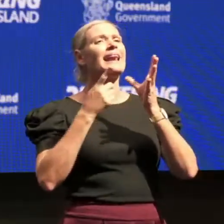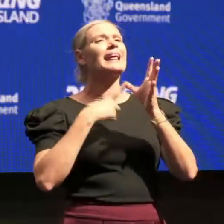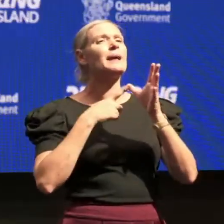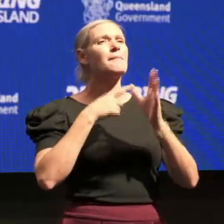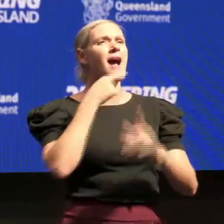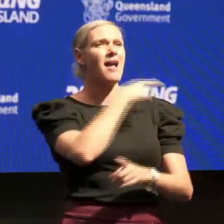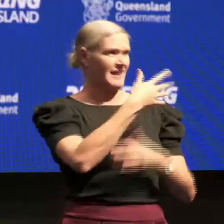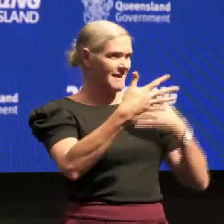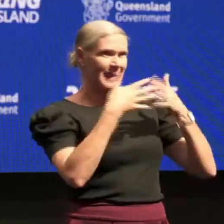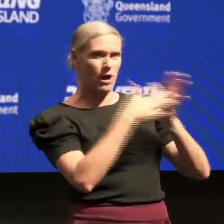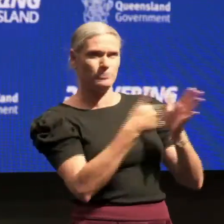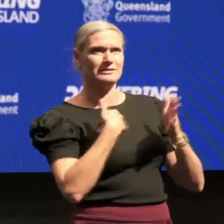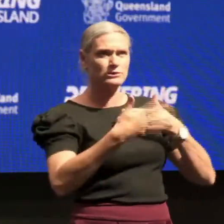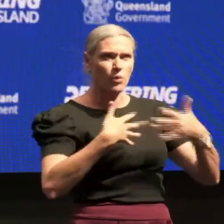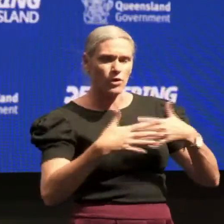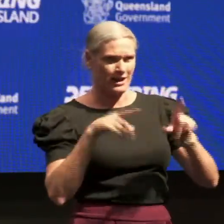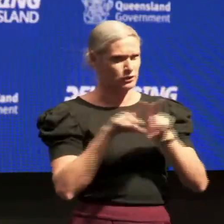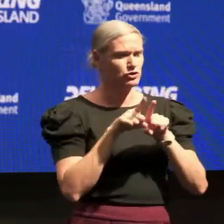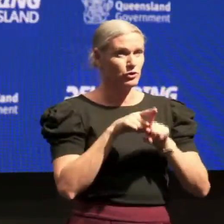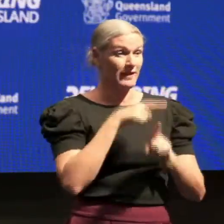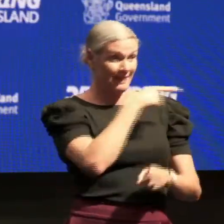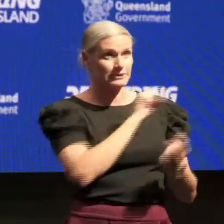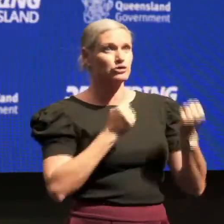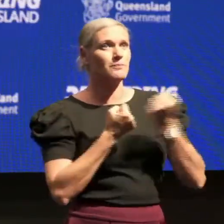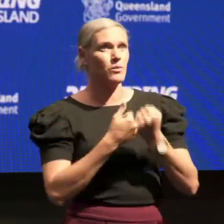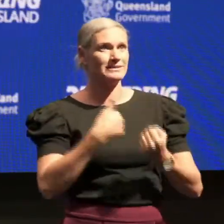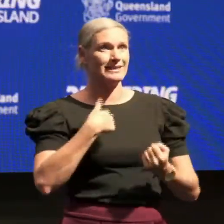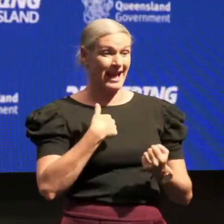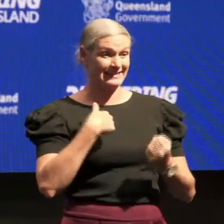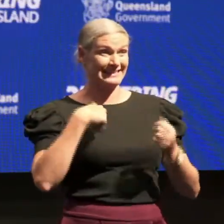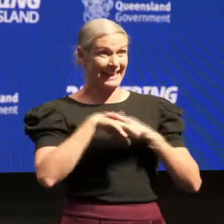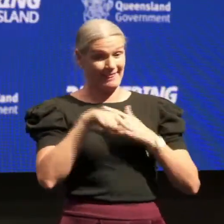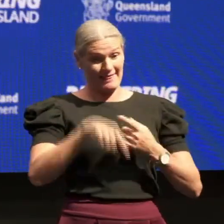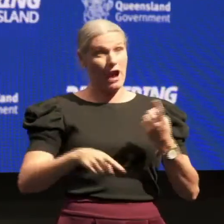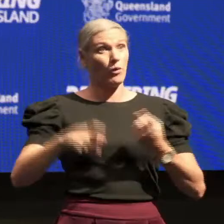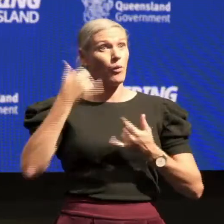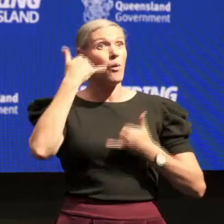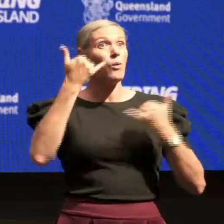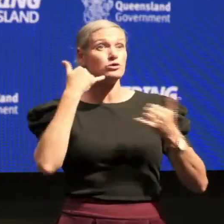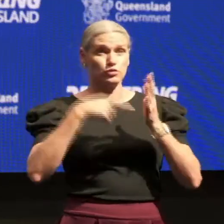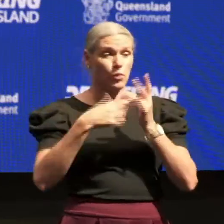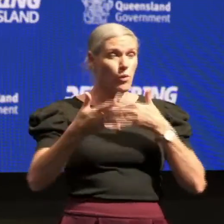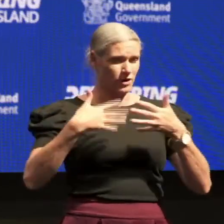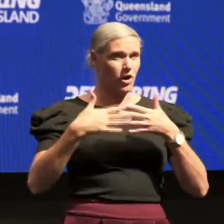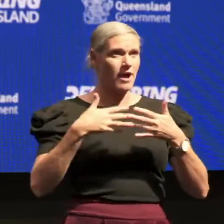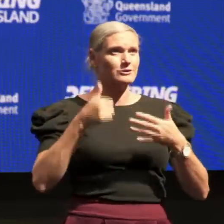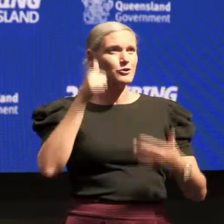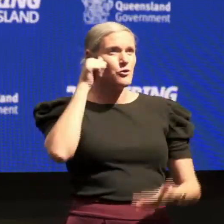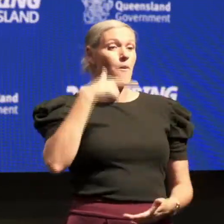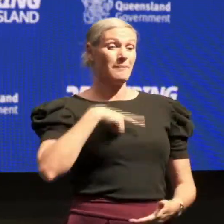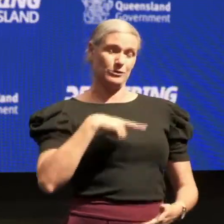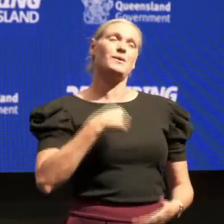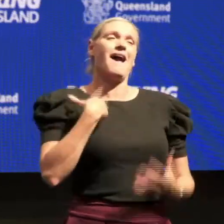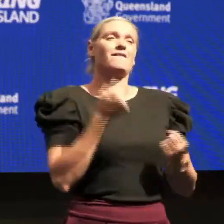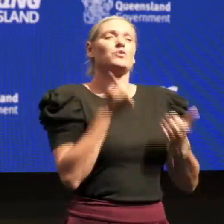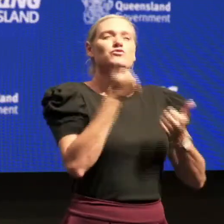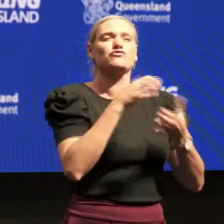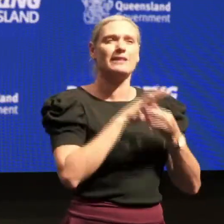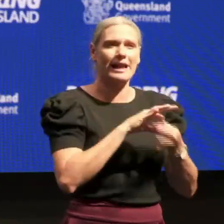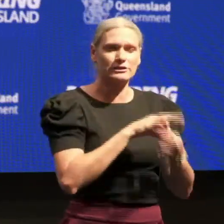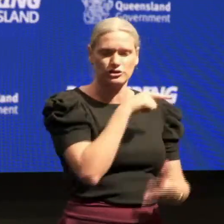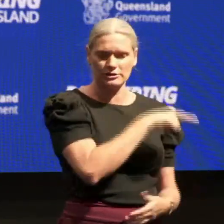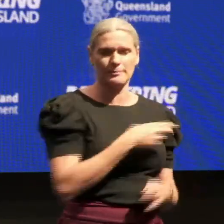Emergency Management Association, having them there on that call is why that relationship's working. But if there's a shortcoming